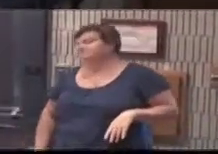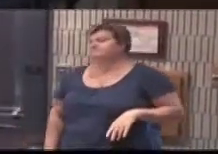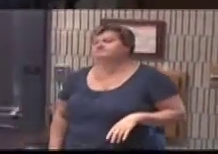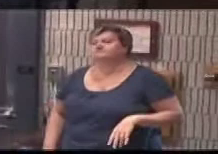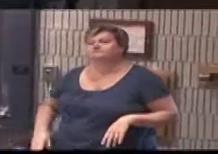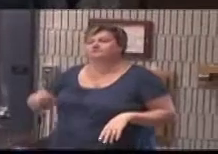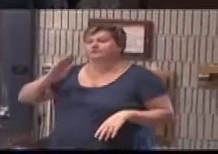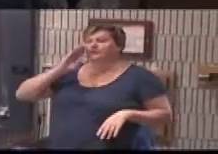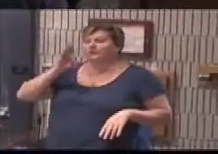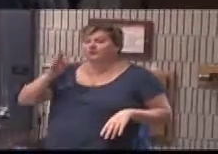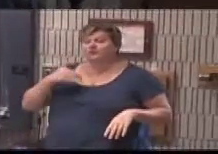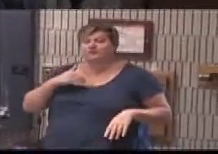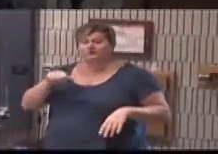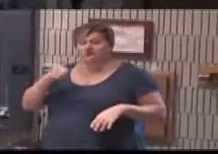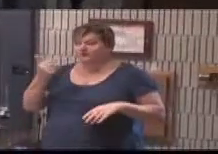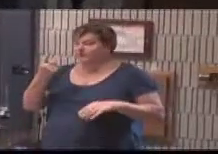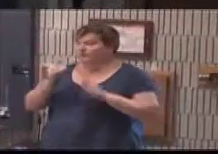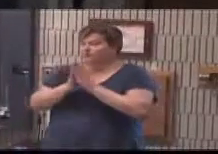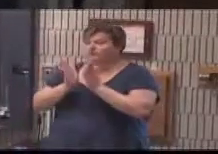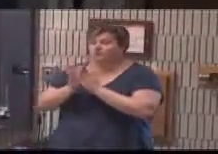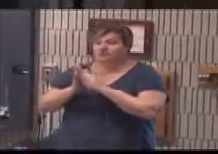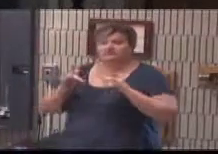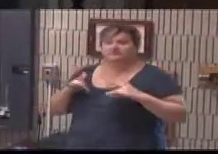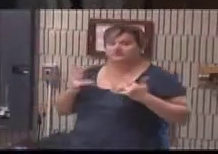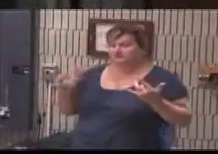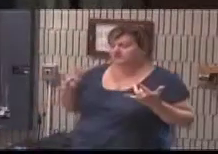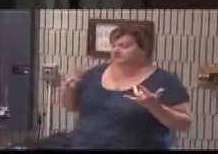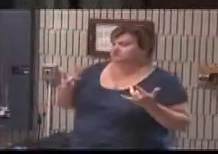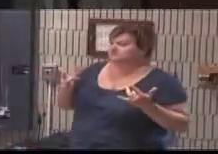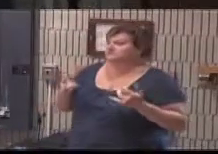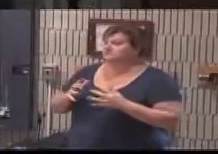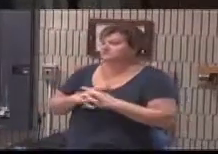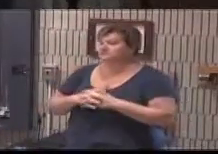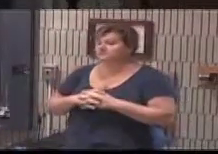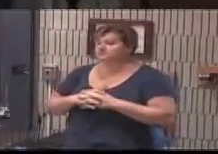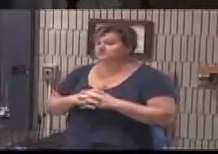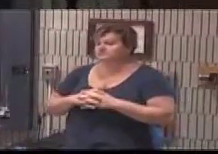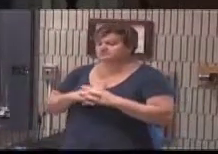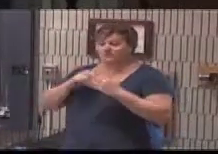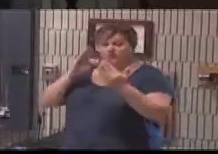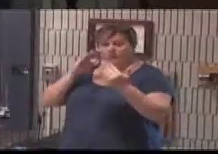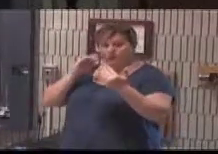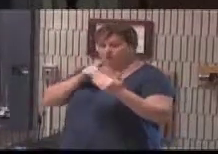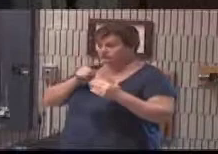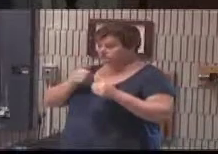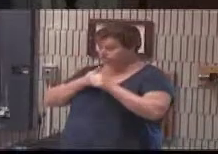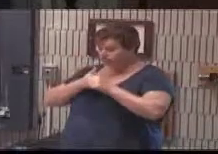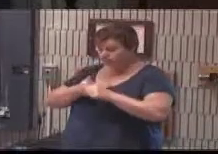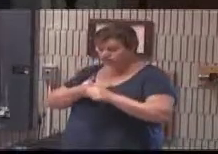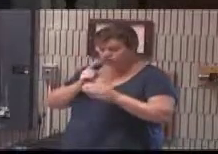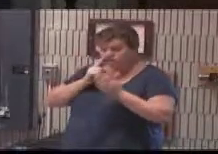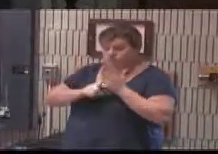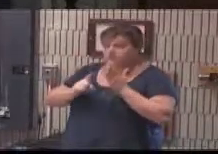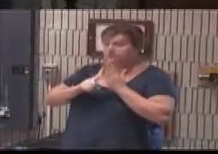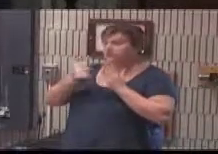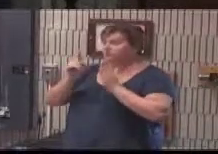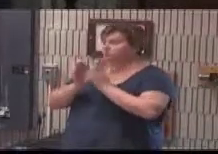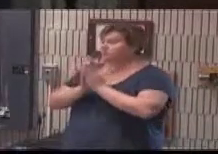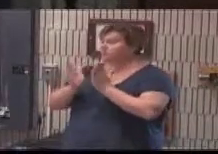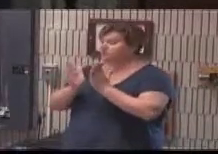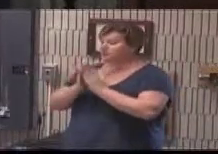be having other One Book events, and we hope that you keep track of that by checking the One